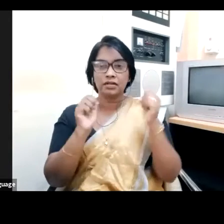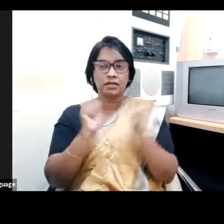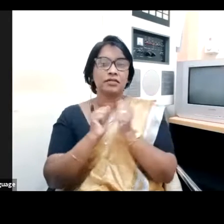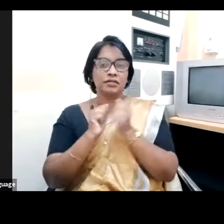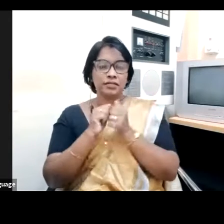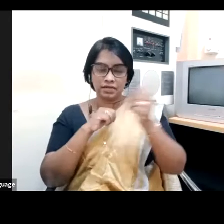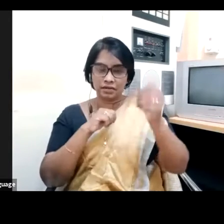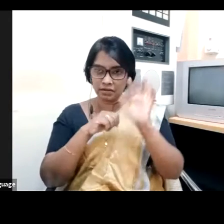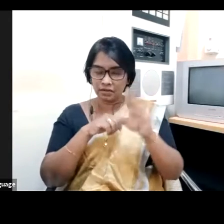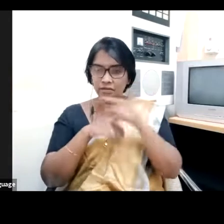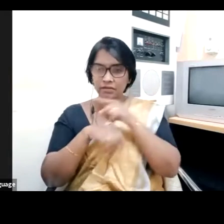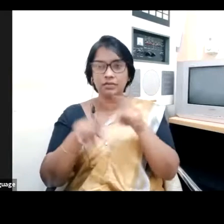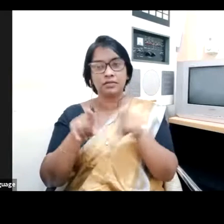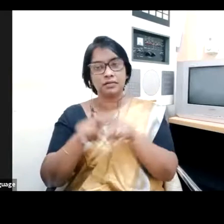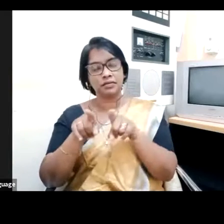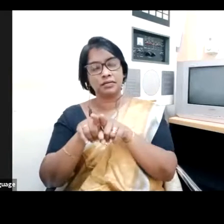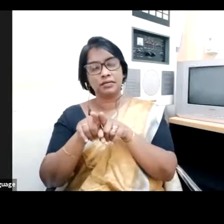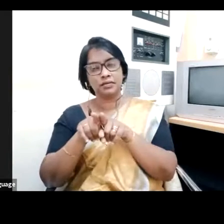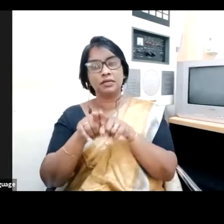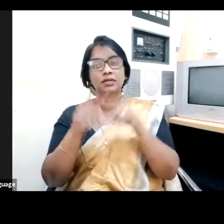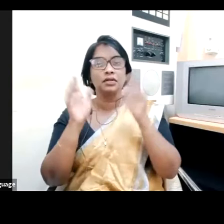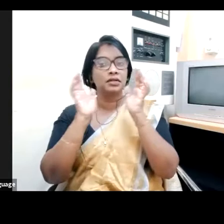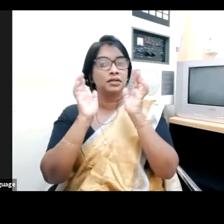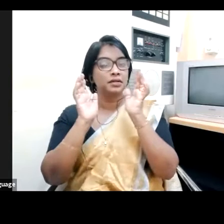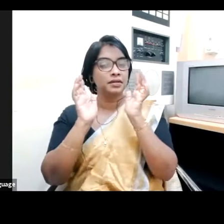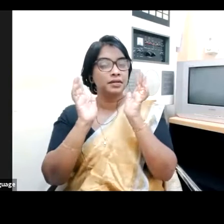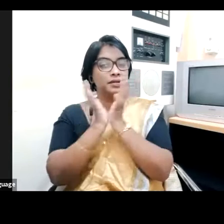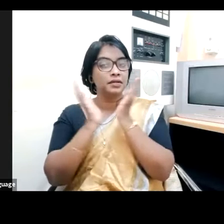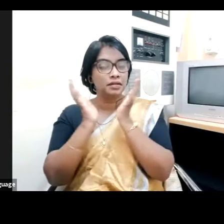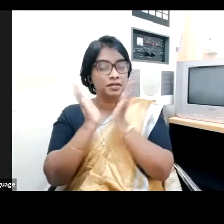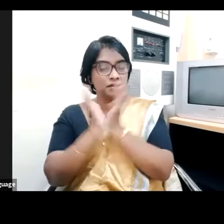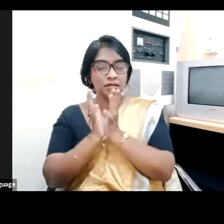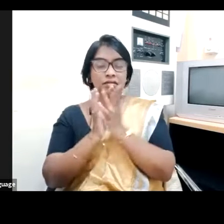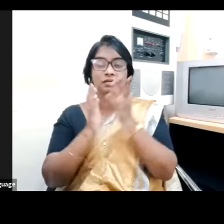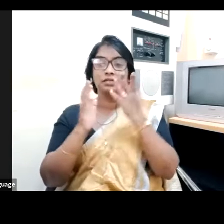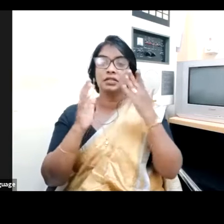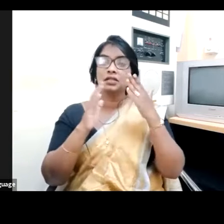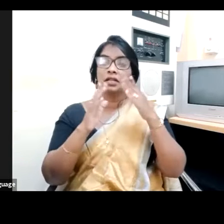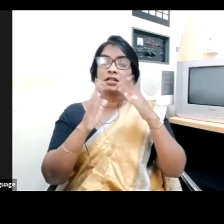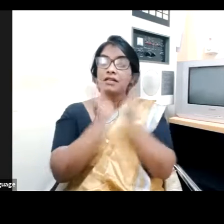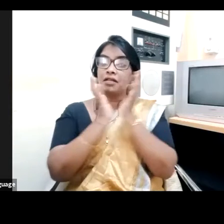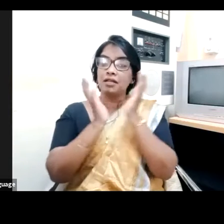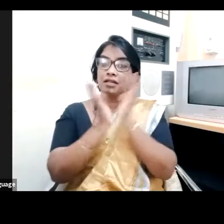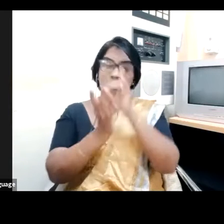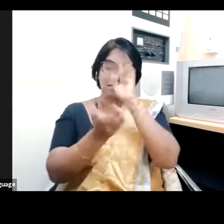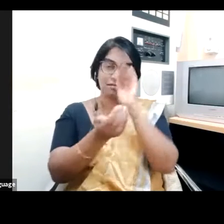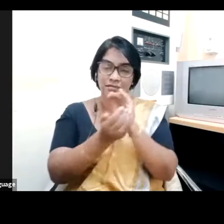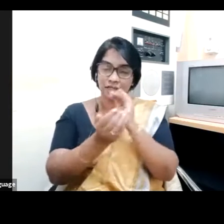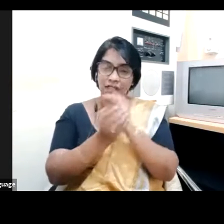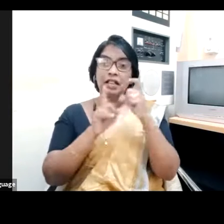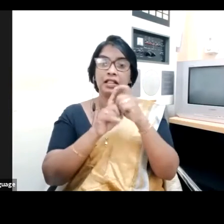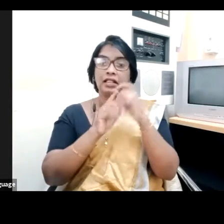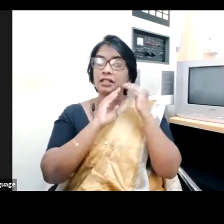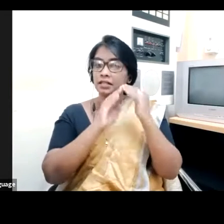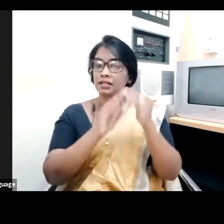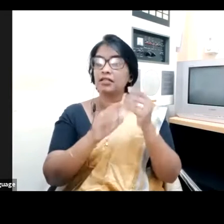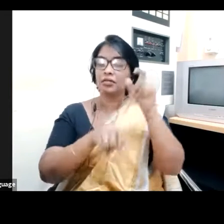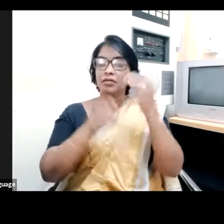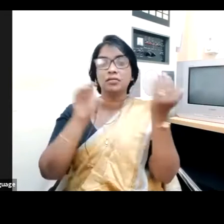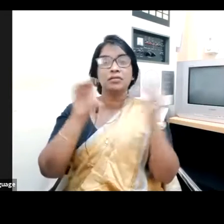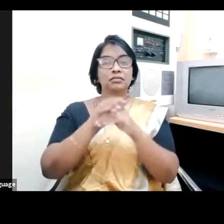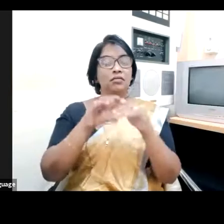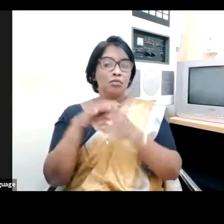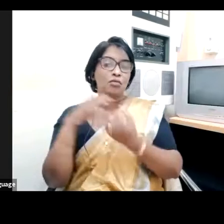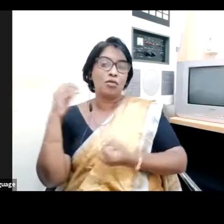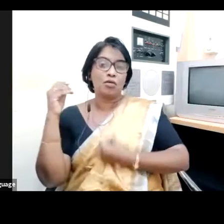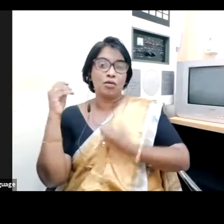involved. And the NDCs are also giving us more data on where the degraded forests are and where the